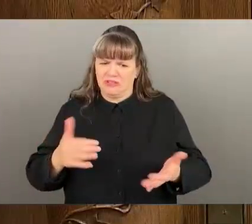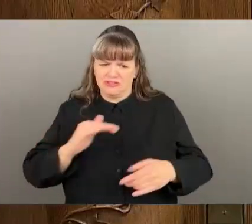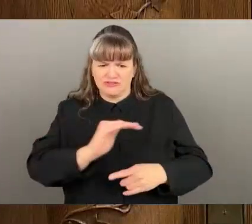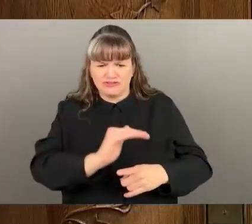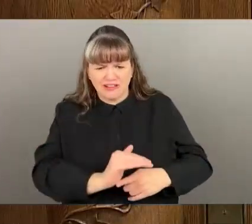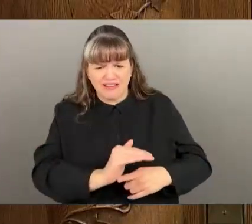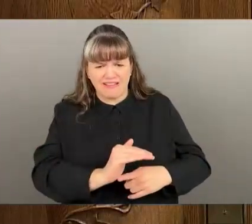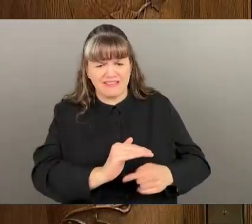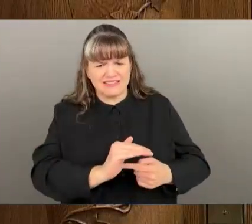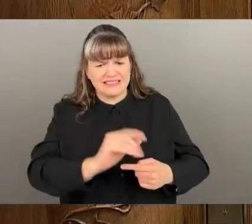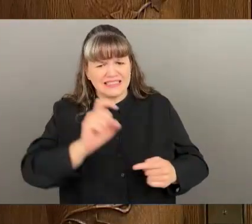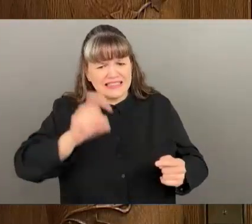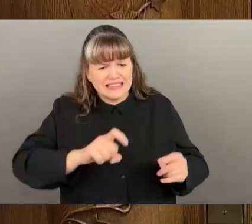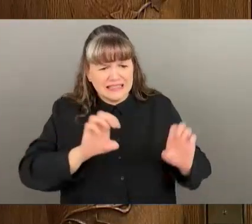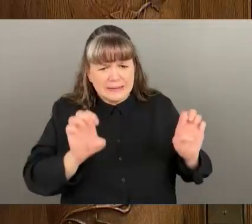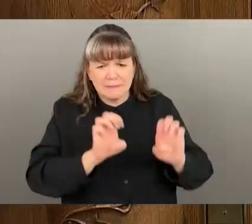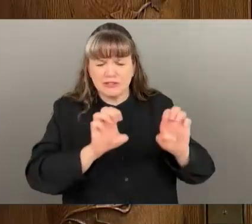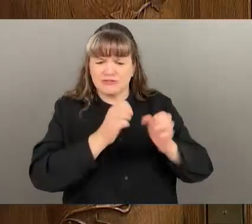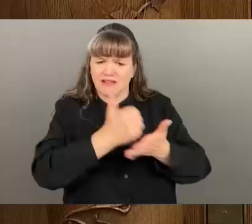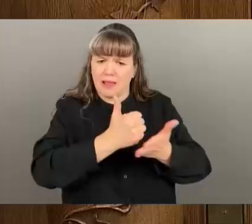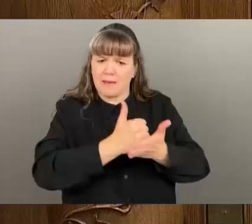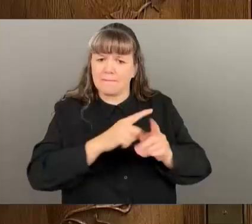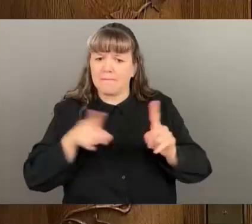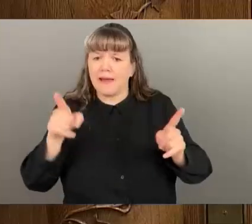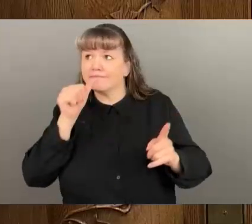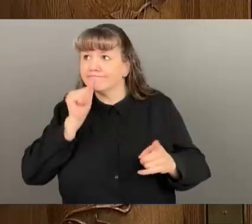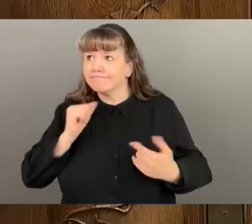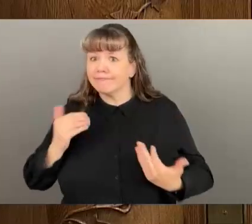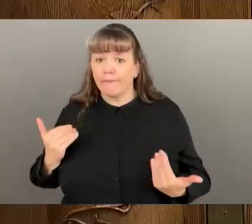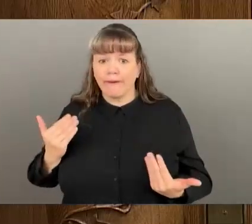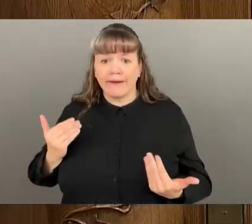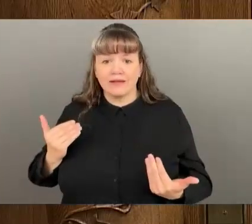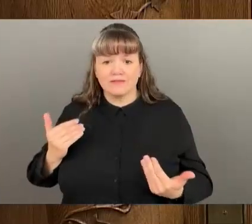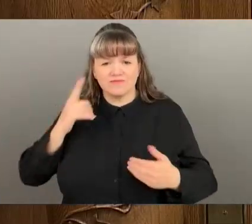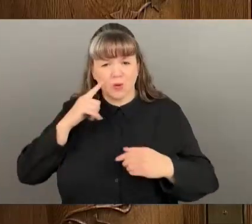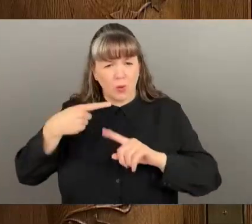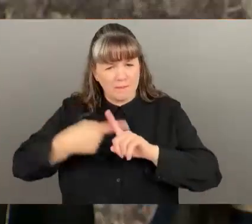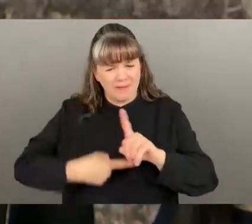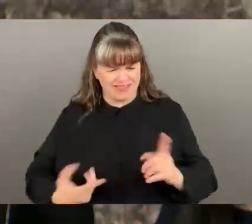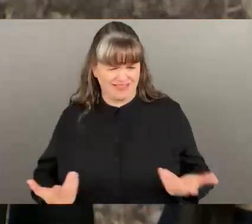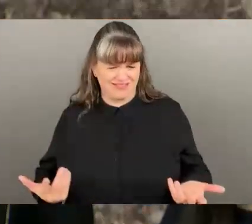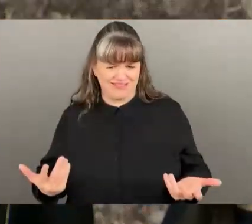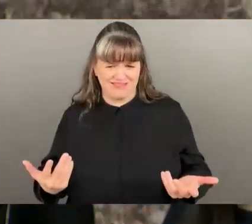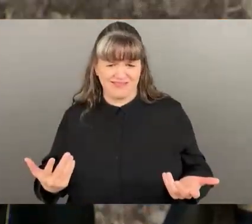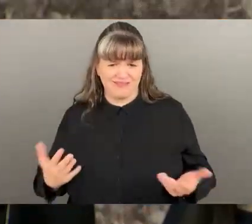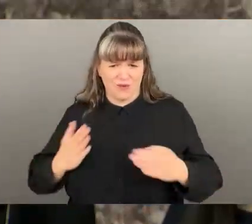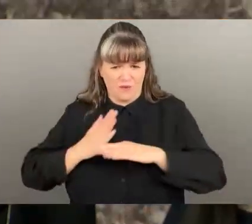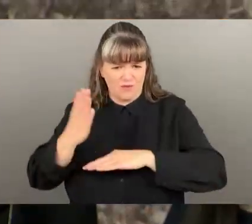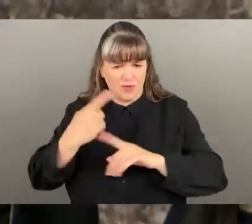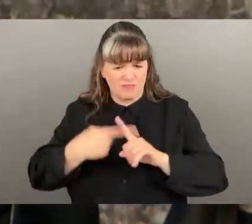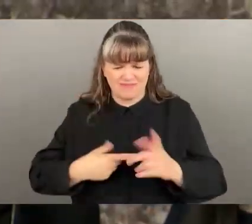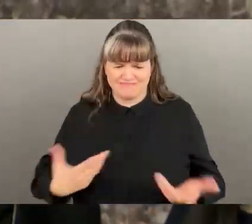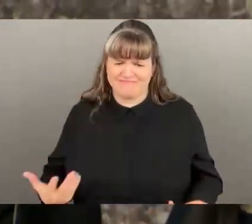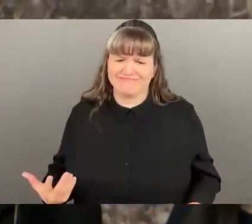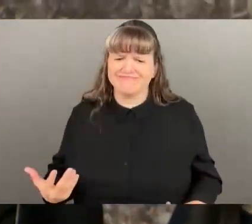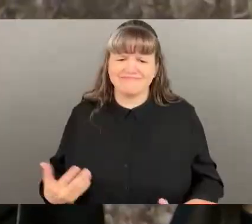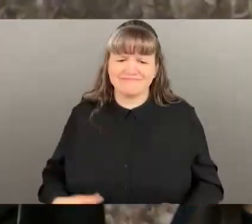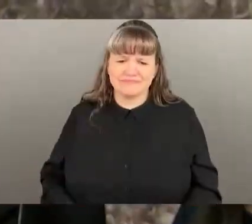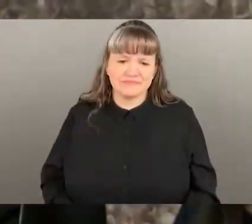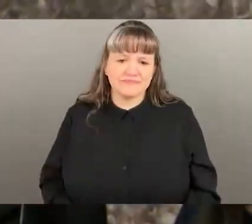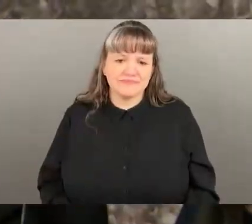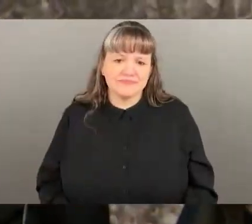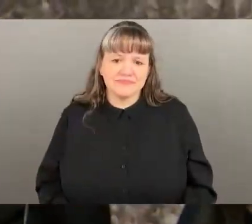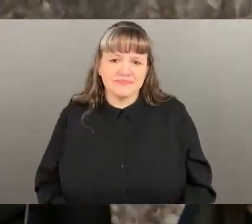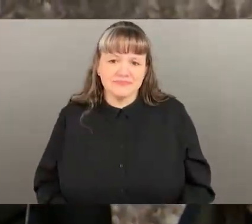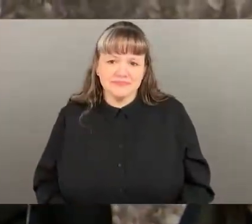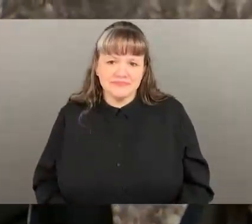Minister for Children and Family Development. Thank you, Honourable Speaker. Every child in this province and every family deserves access